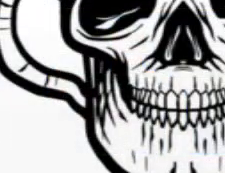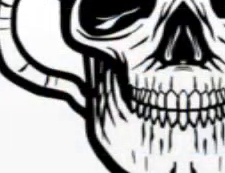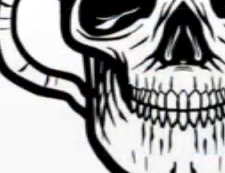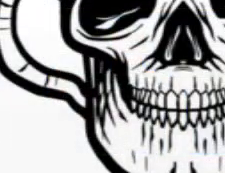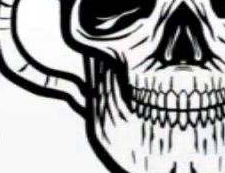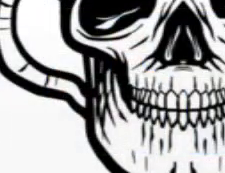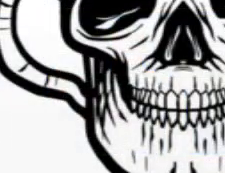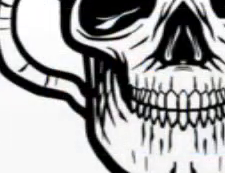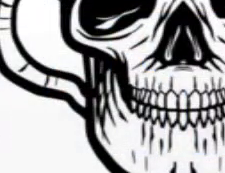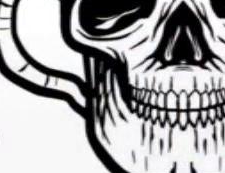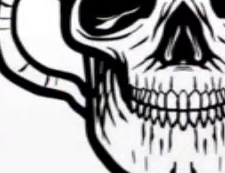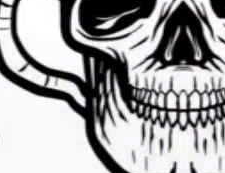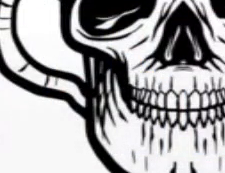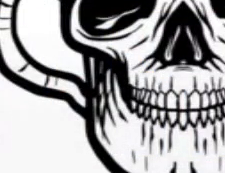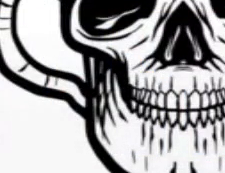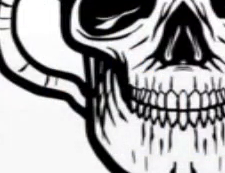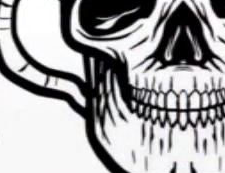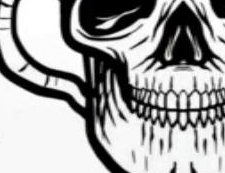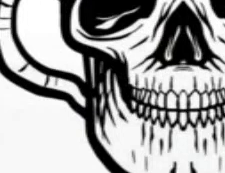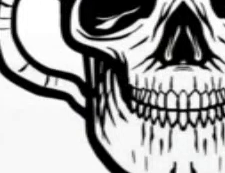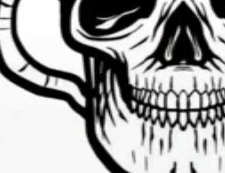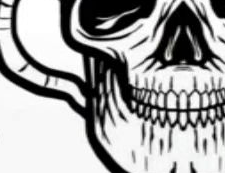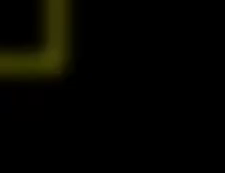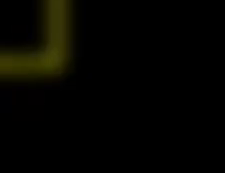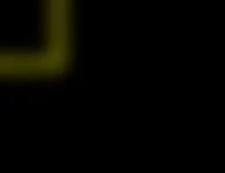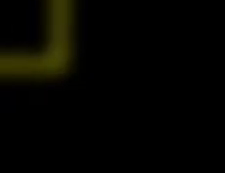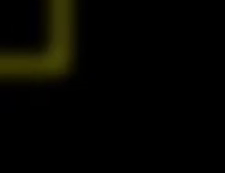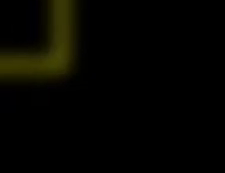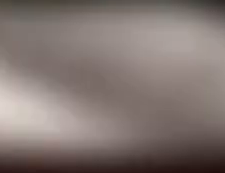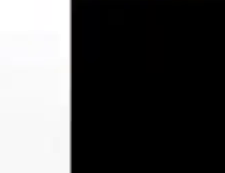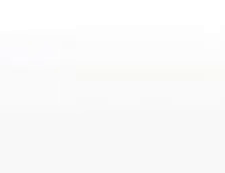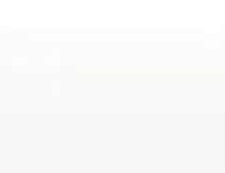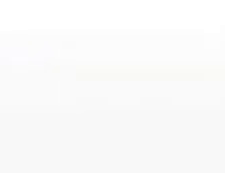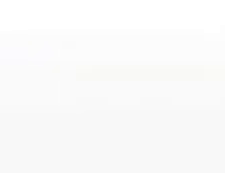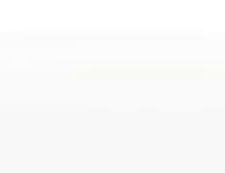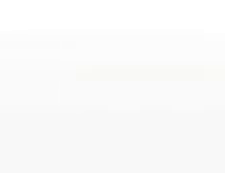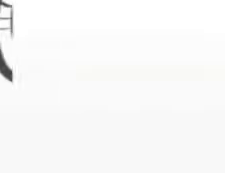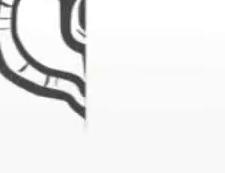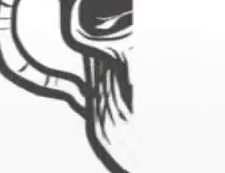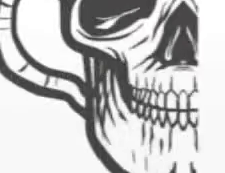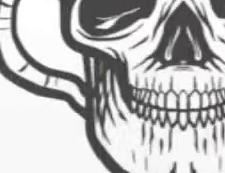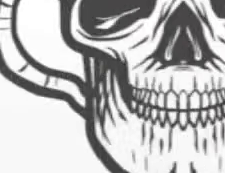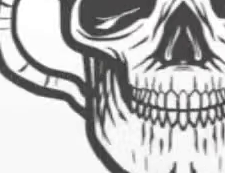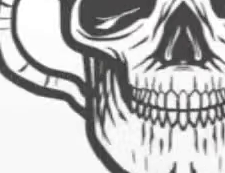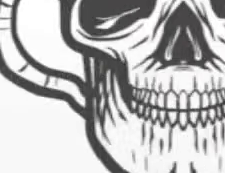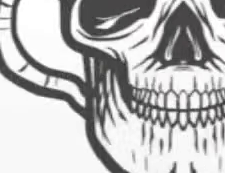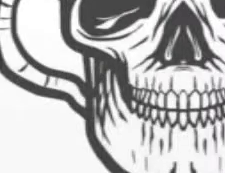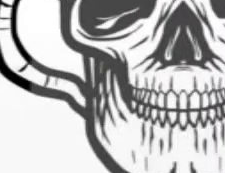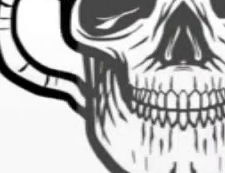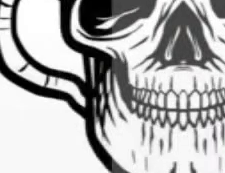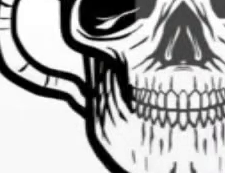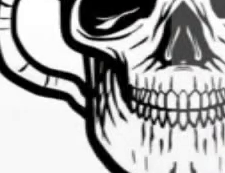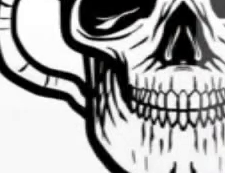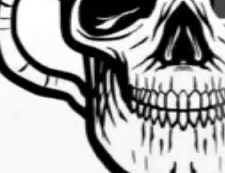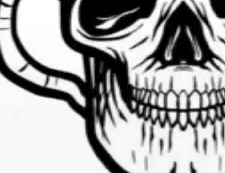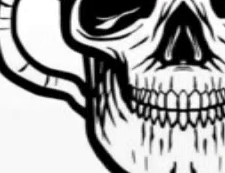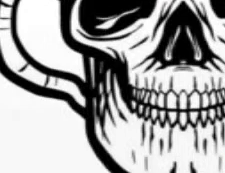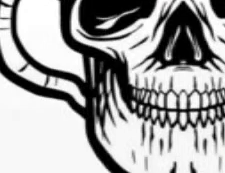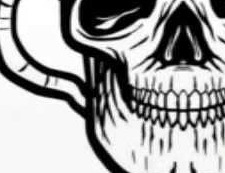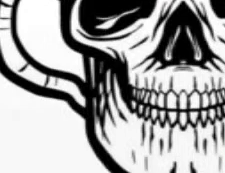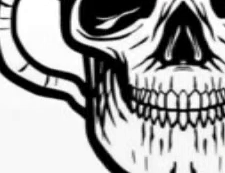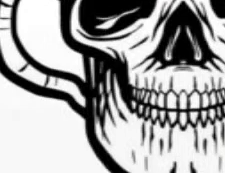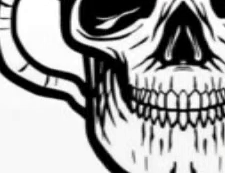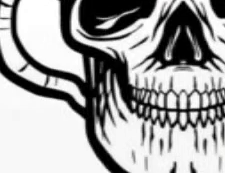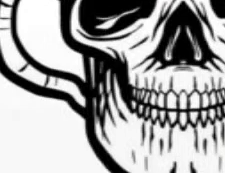disease, diabetes, and cognitive problems. Cadmium was also detected in the alcohol. The Agency